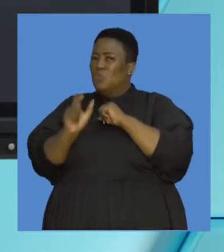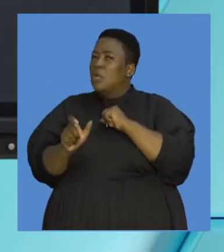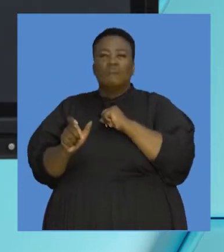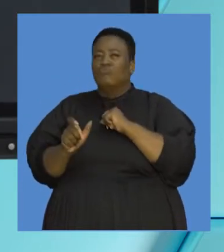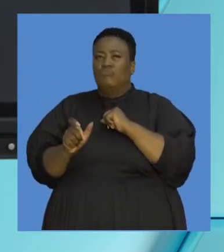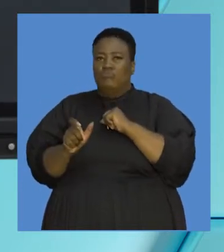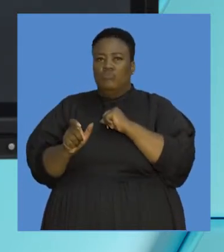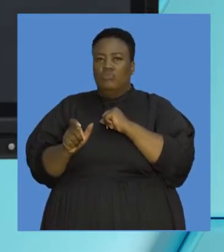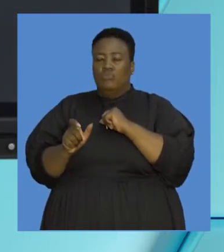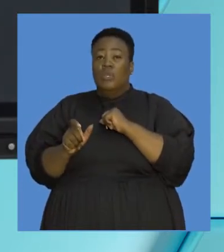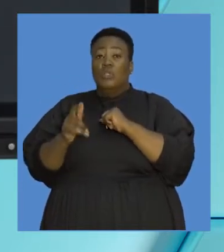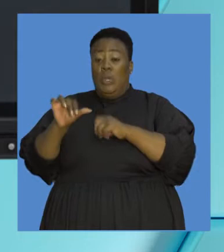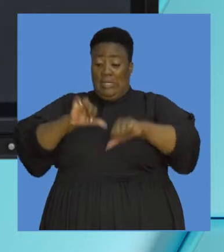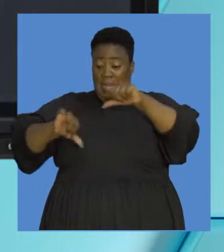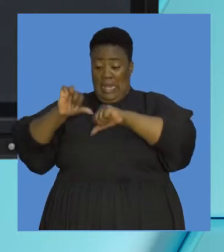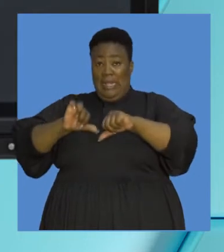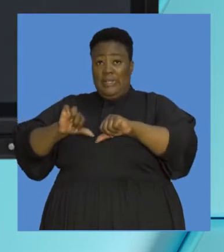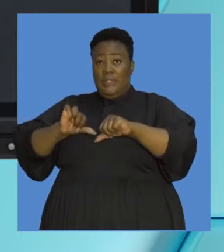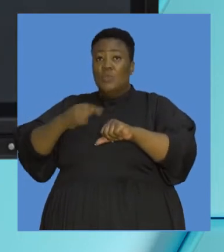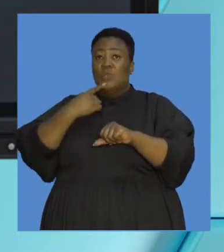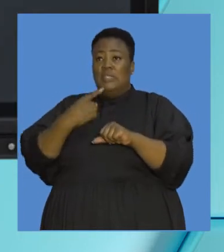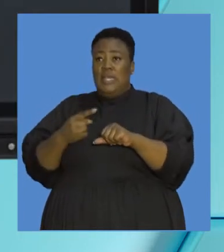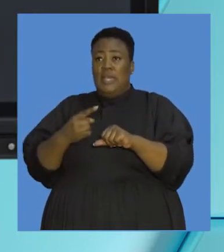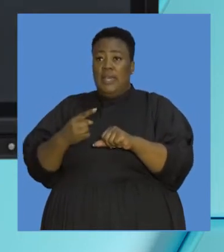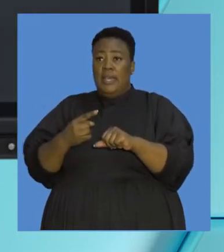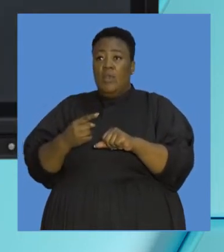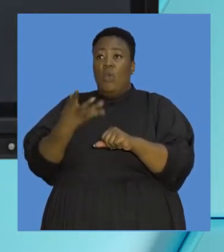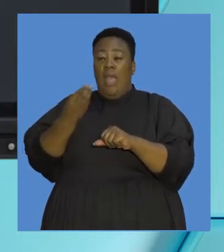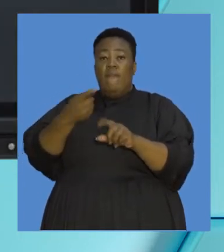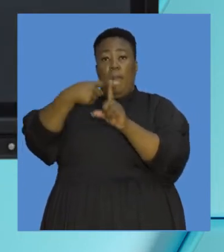word, okay? So in science, we would rather say we have a